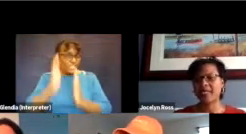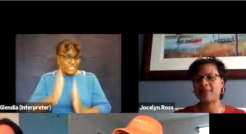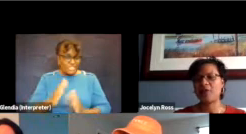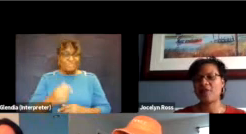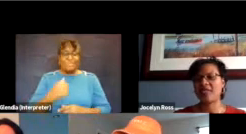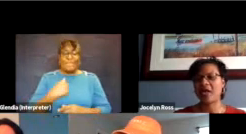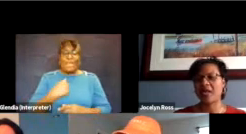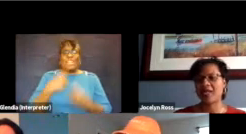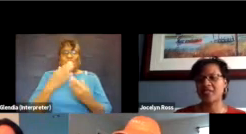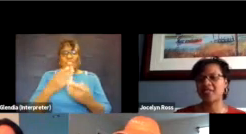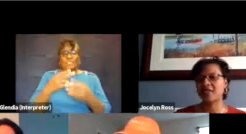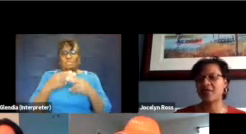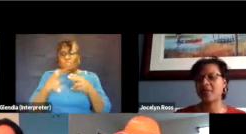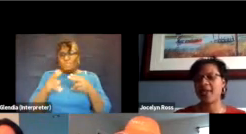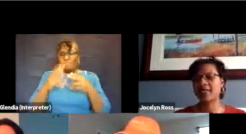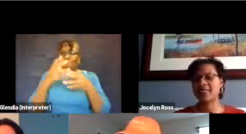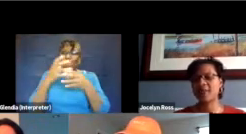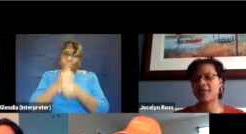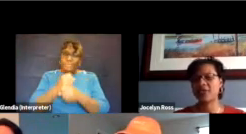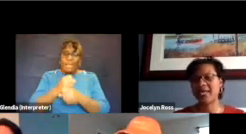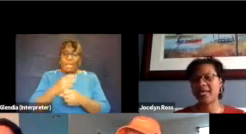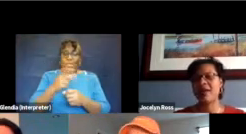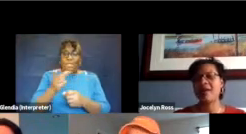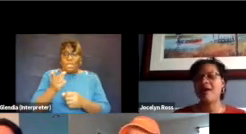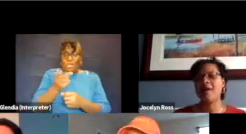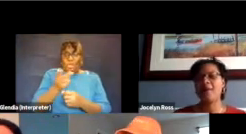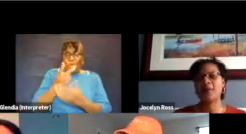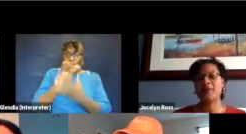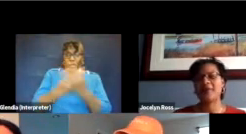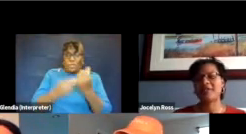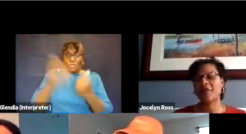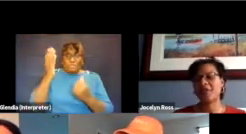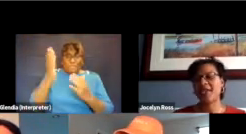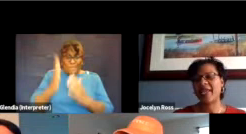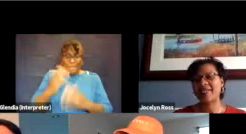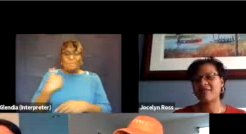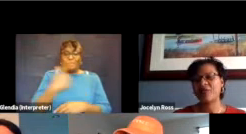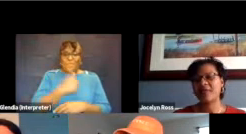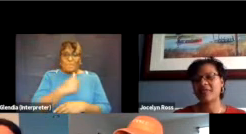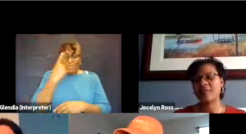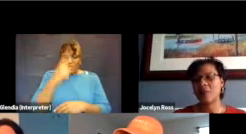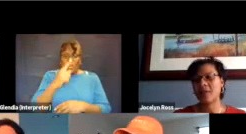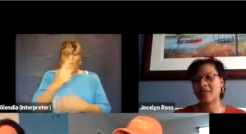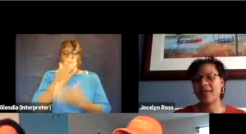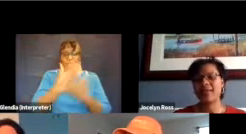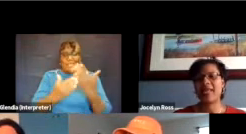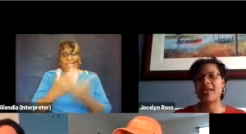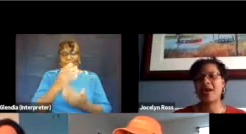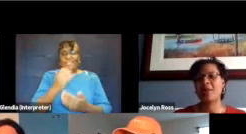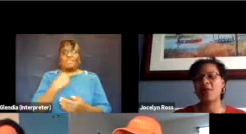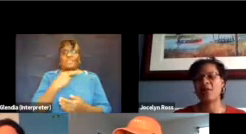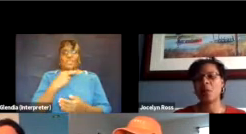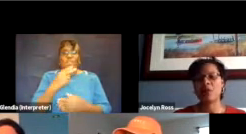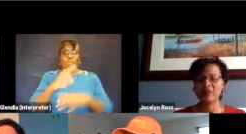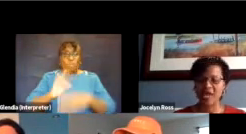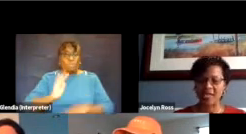excited because both of these audiologists that are the panelist speakers today are members of our South Carolina Hands and Voices board, and they